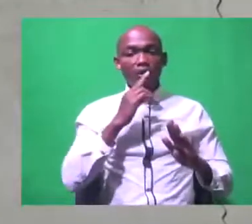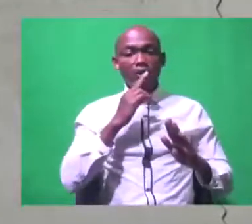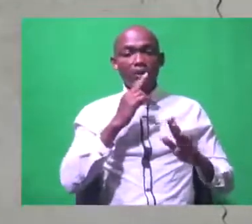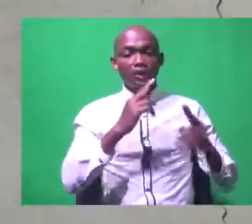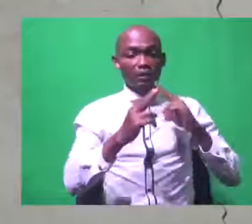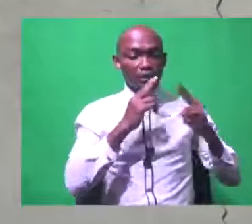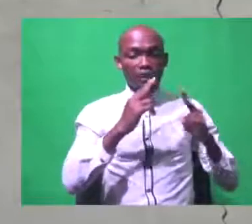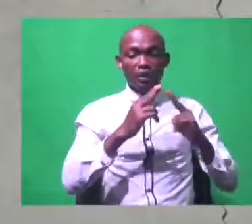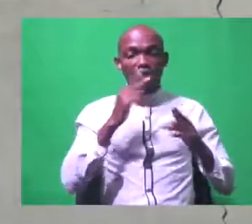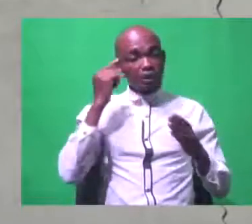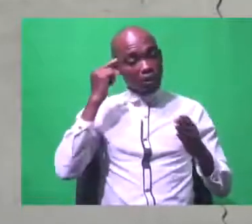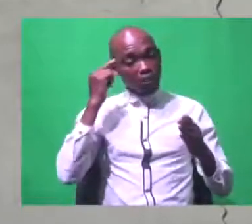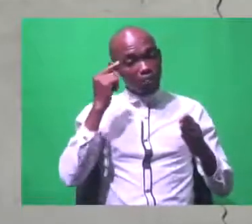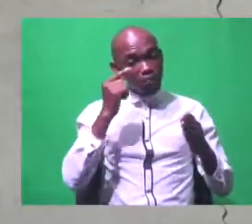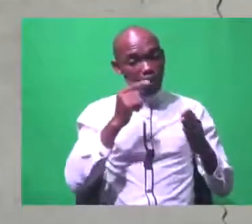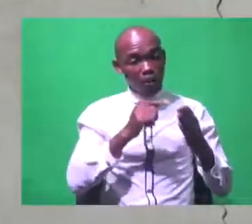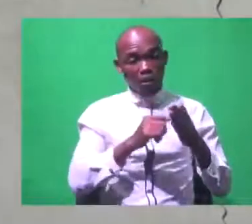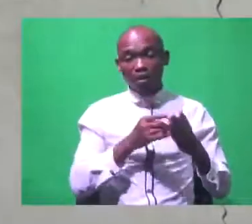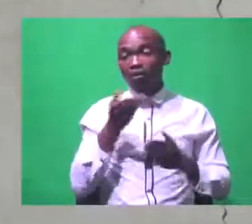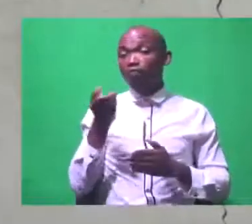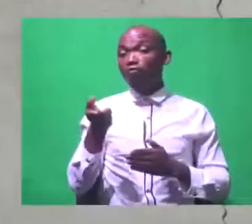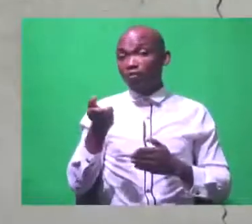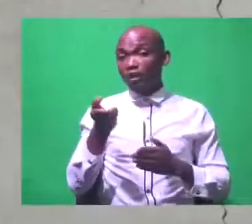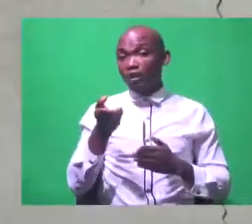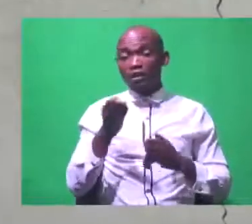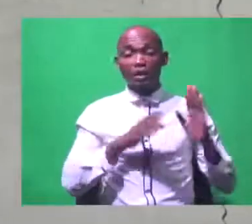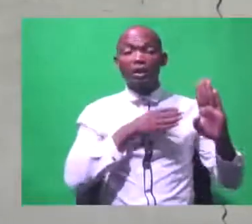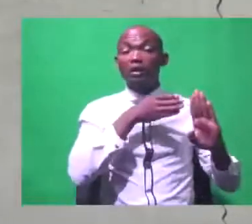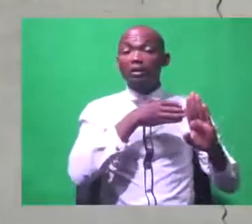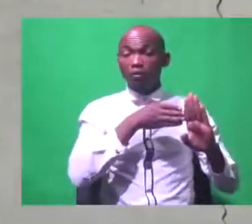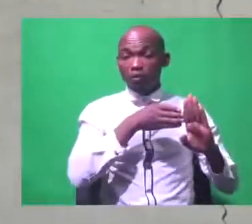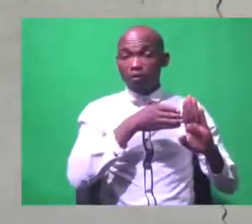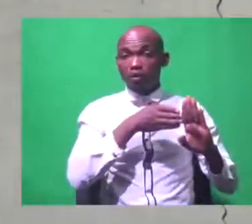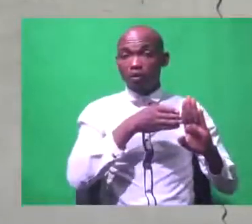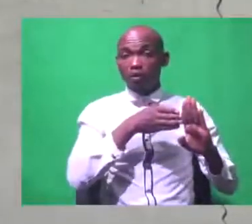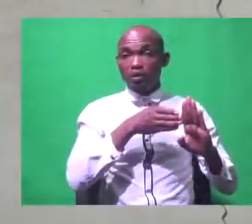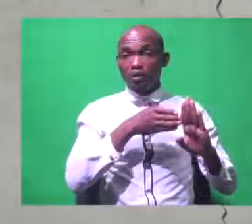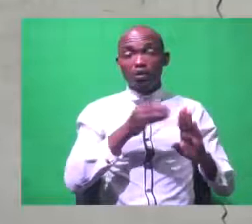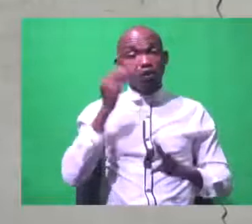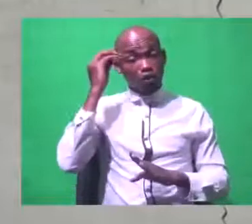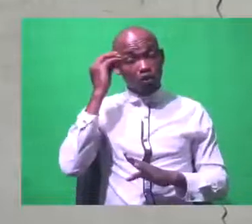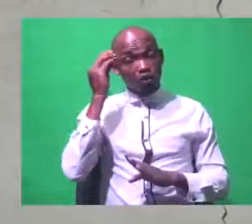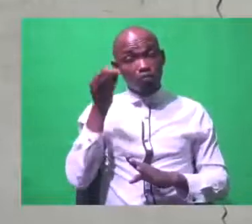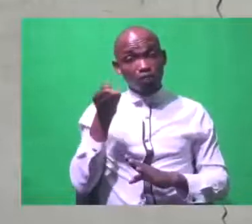the meaning of the key concepts, that